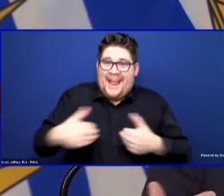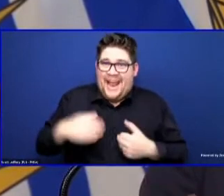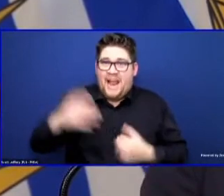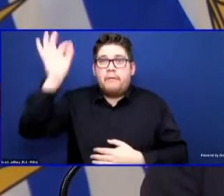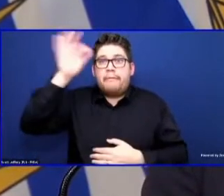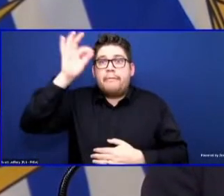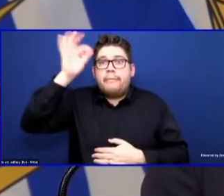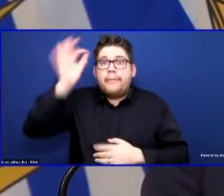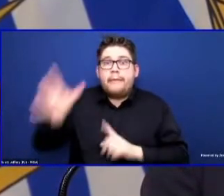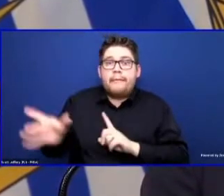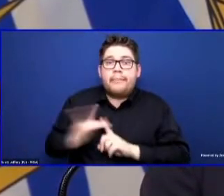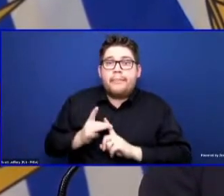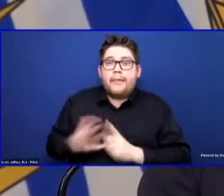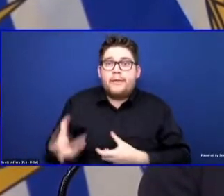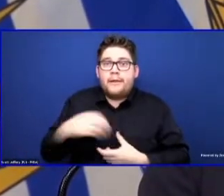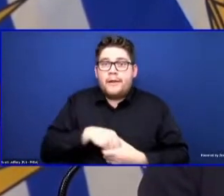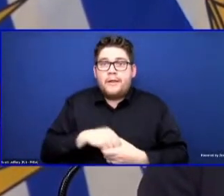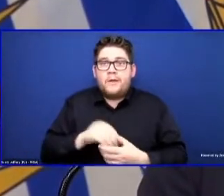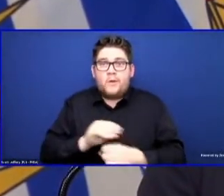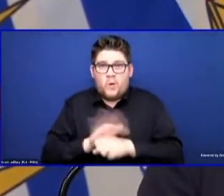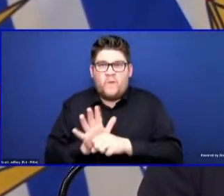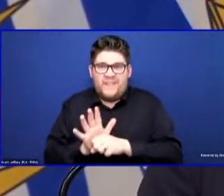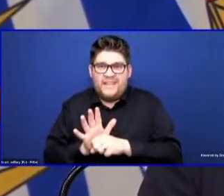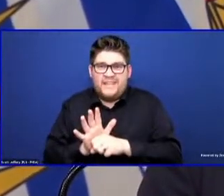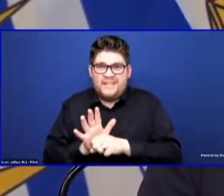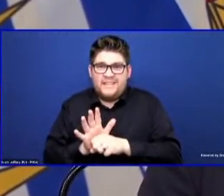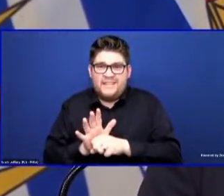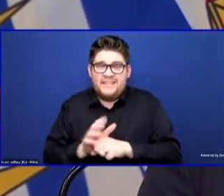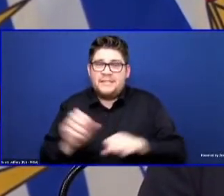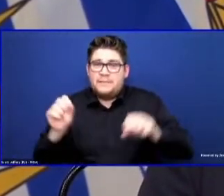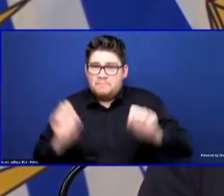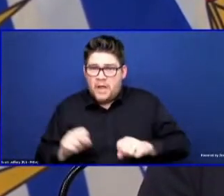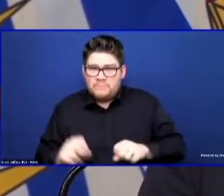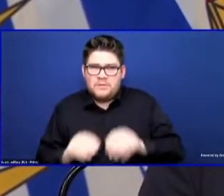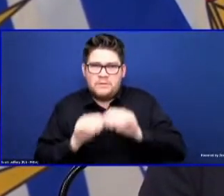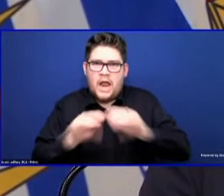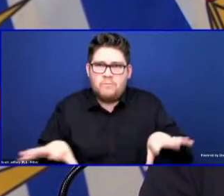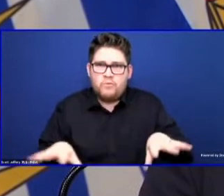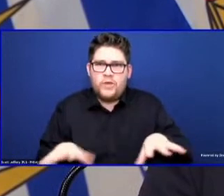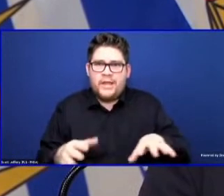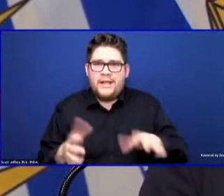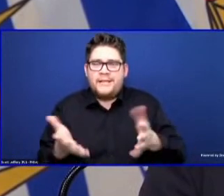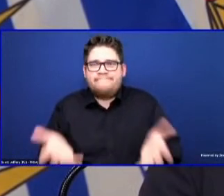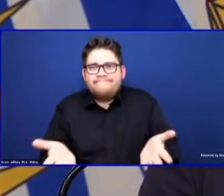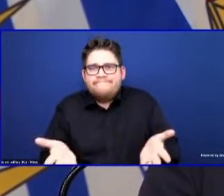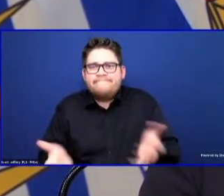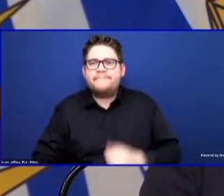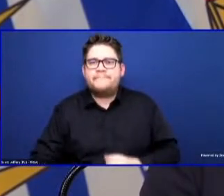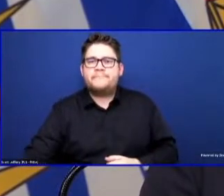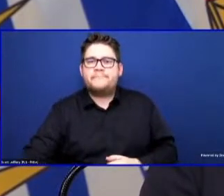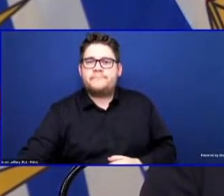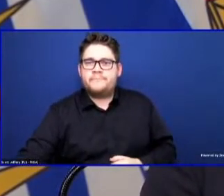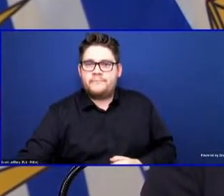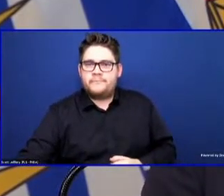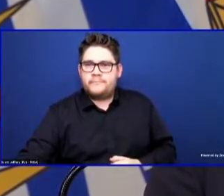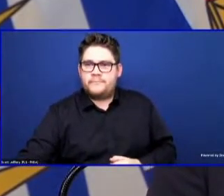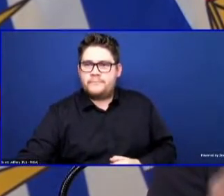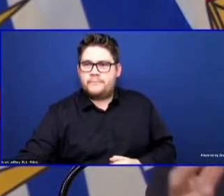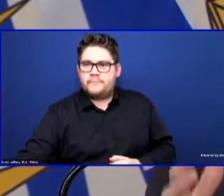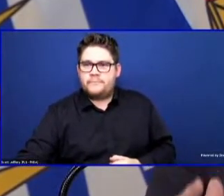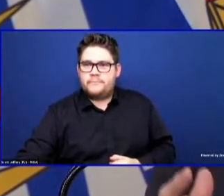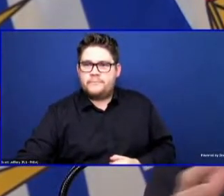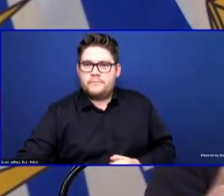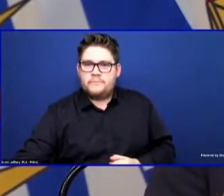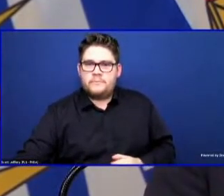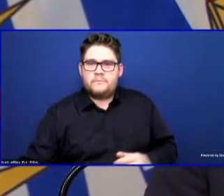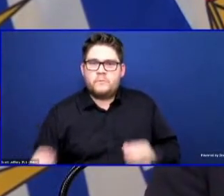and is potentially infectious. The more people you see, the higher that likelihood would be. Right now, we have a lot